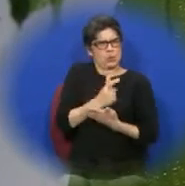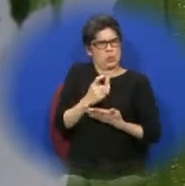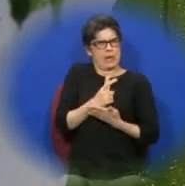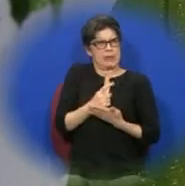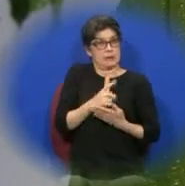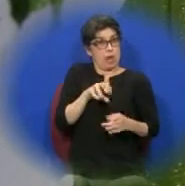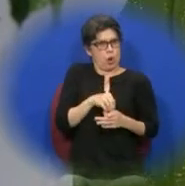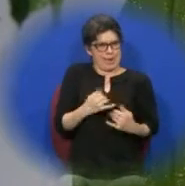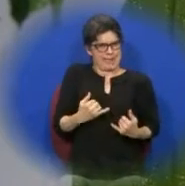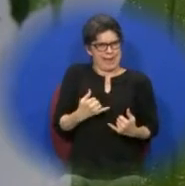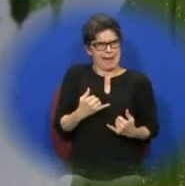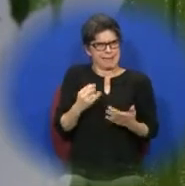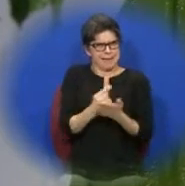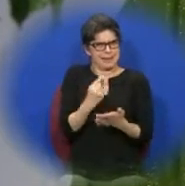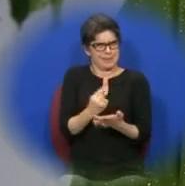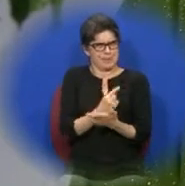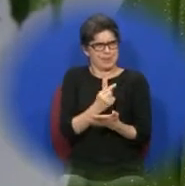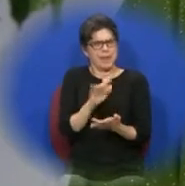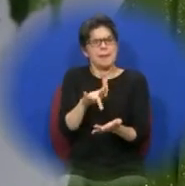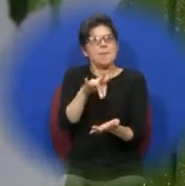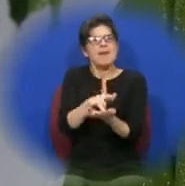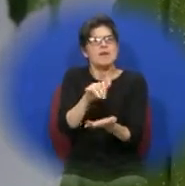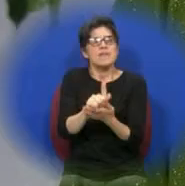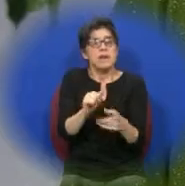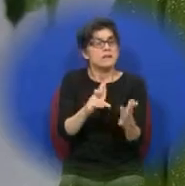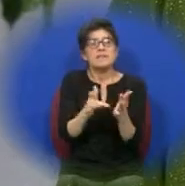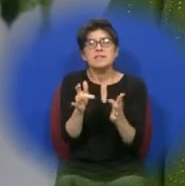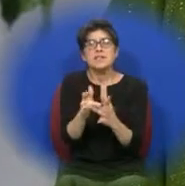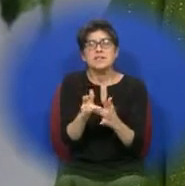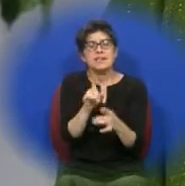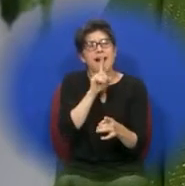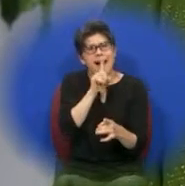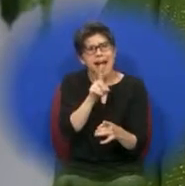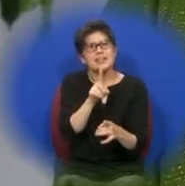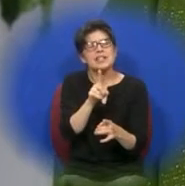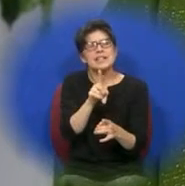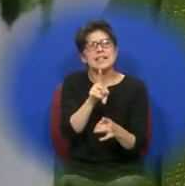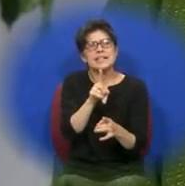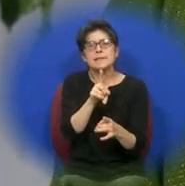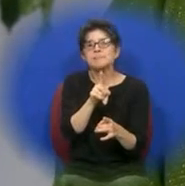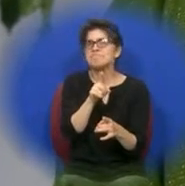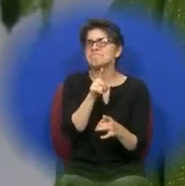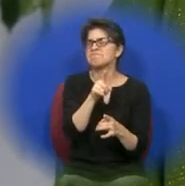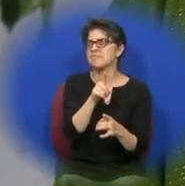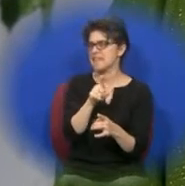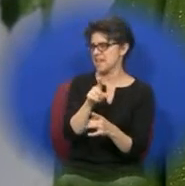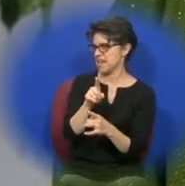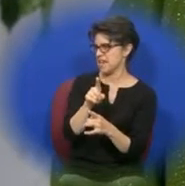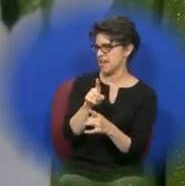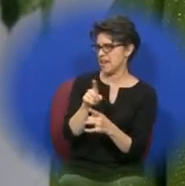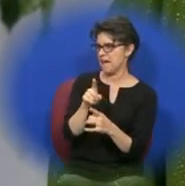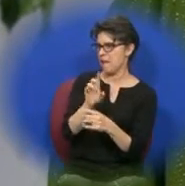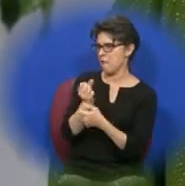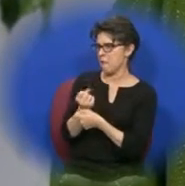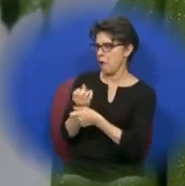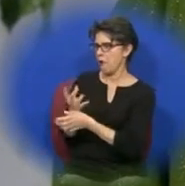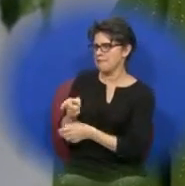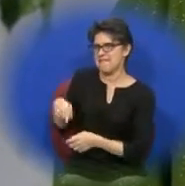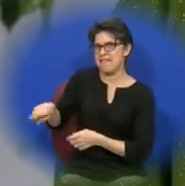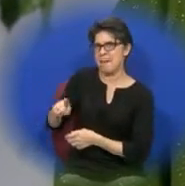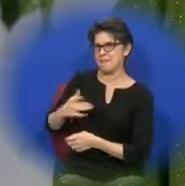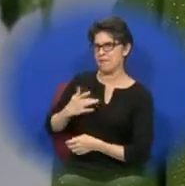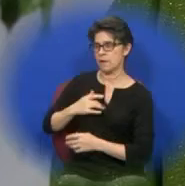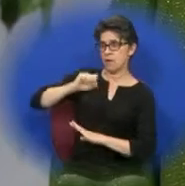gospel, it's in the midst of that that Jesus actually puts his accusers on the defensive by the way he answers